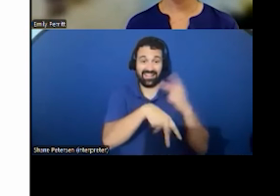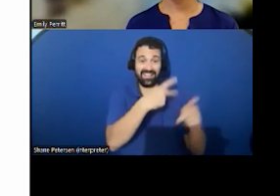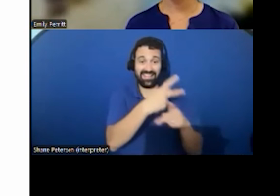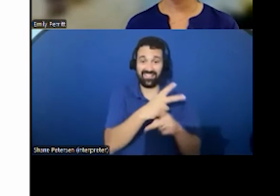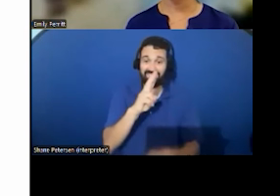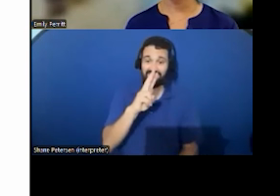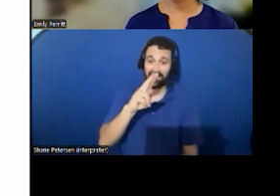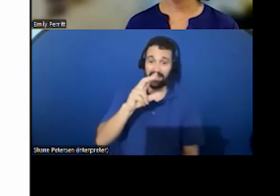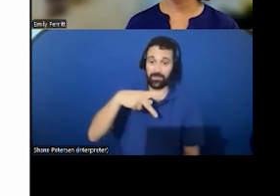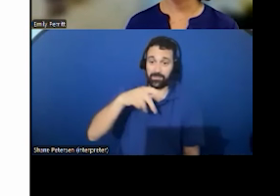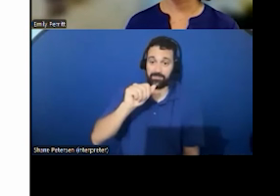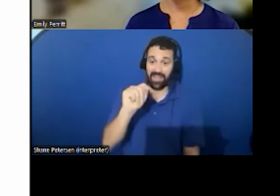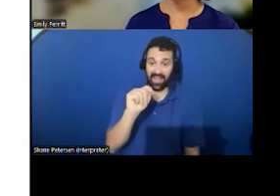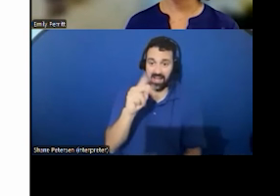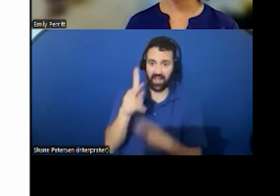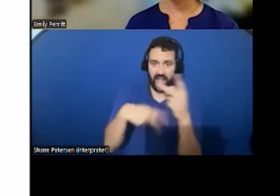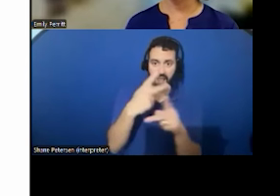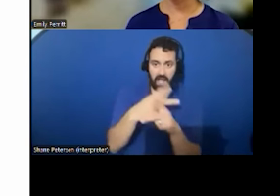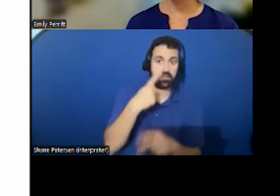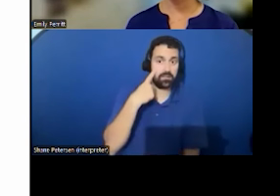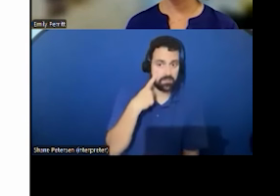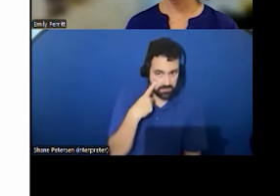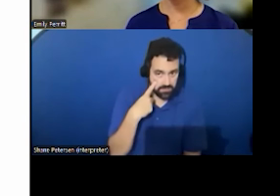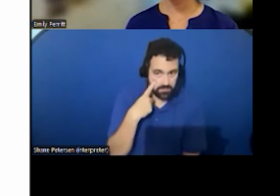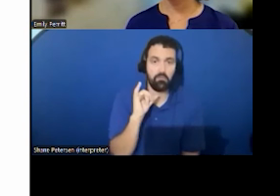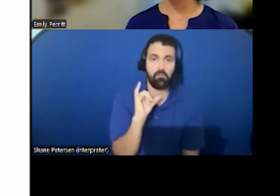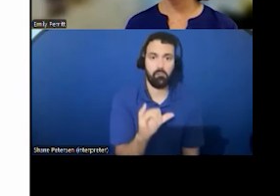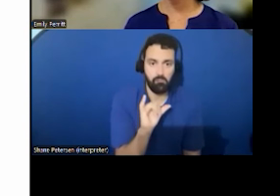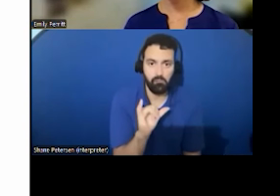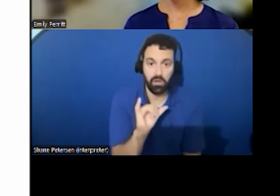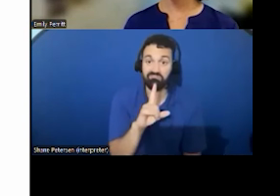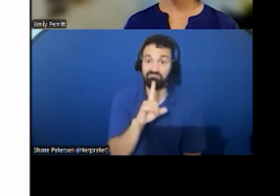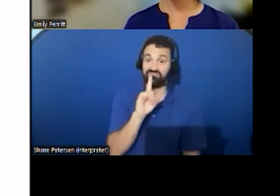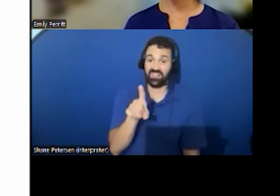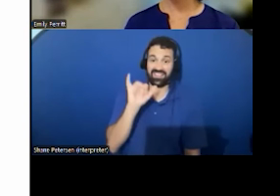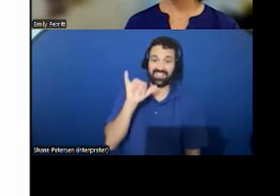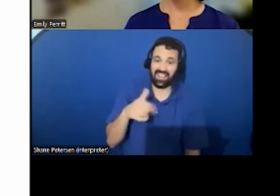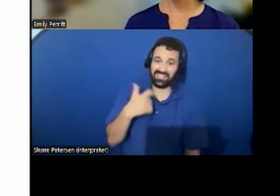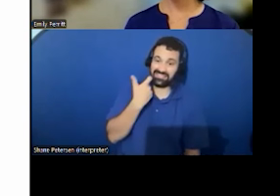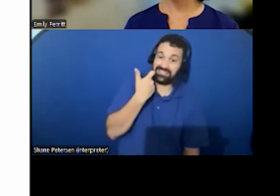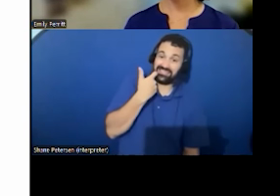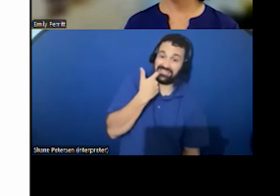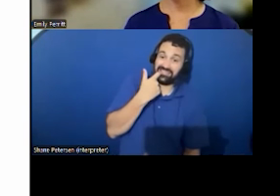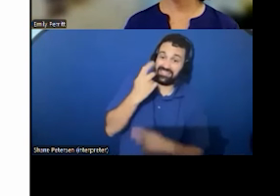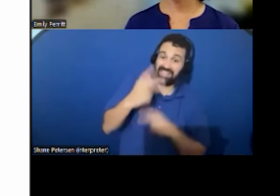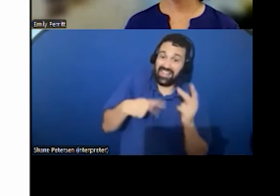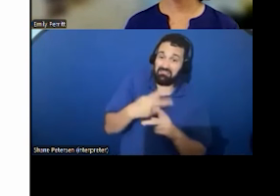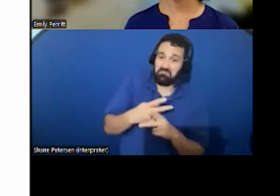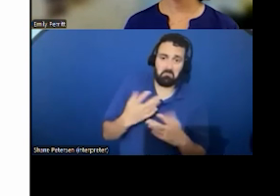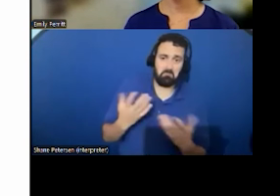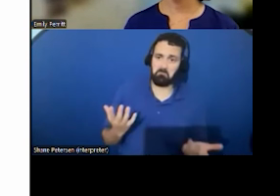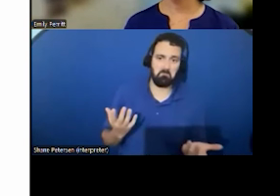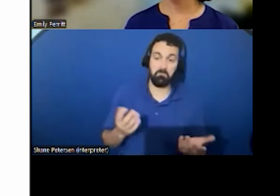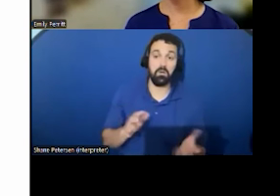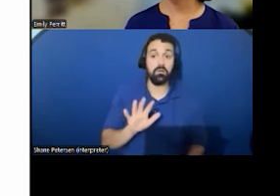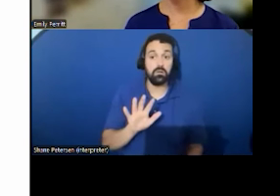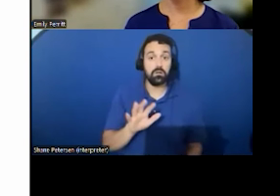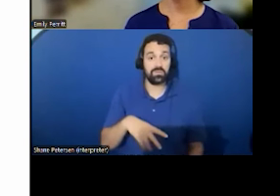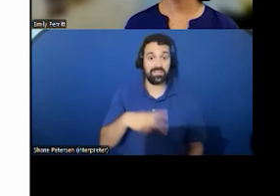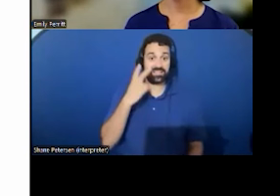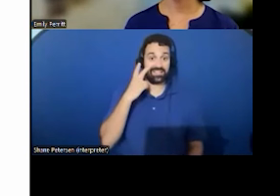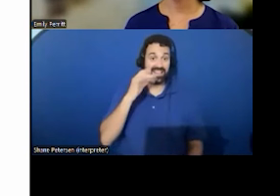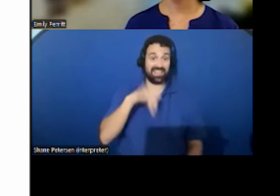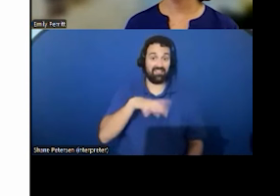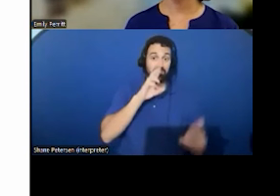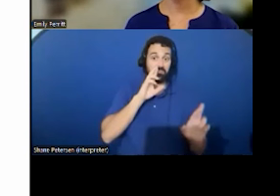was used, this is actually not the absolute latest version, I don't believe, but you can also see that this report was completed in